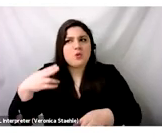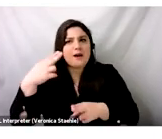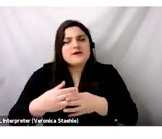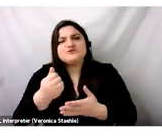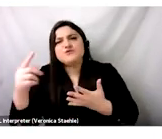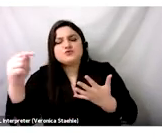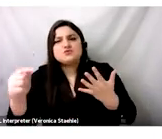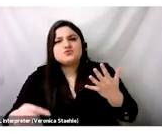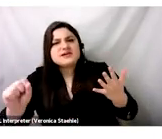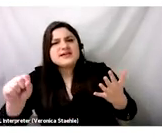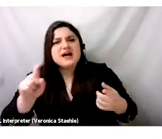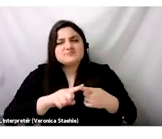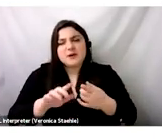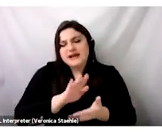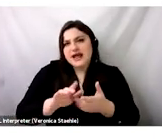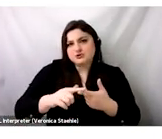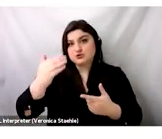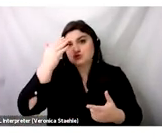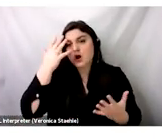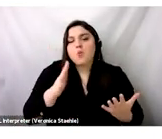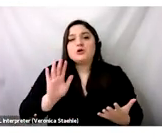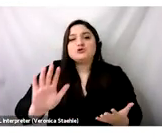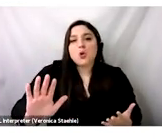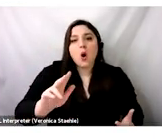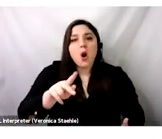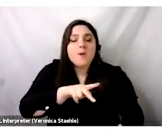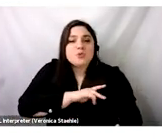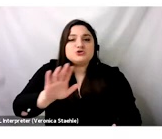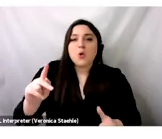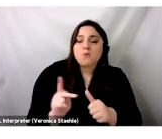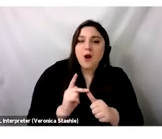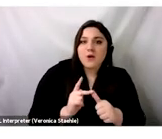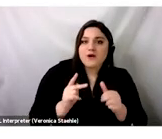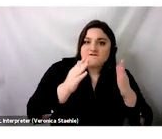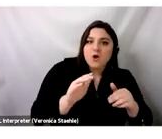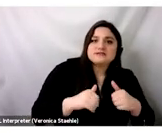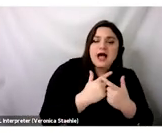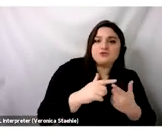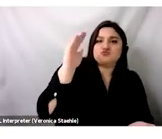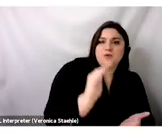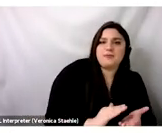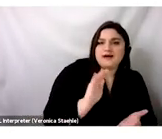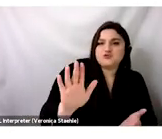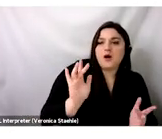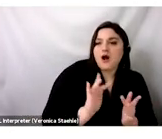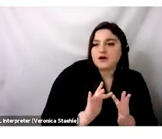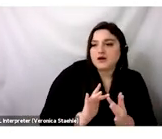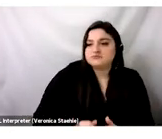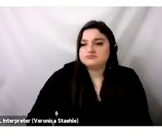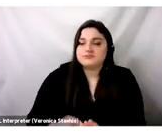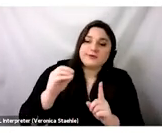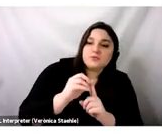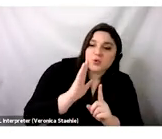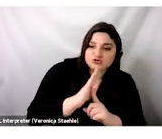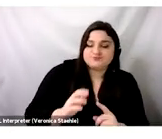be interesting to see maybe which ones you have prioritized in your life to minimize that contact.